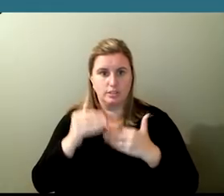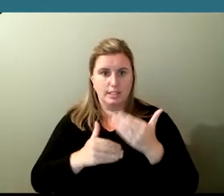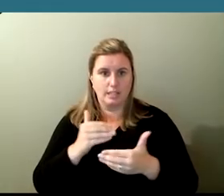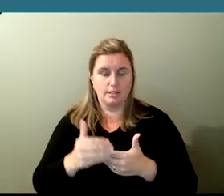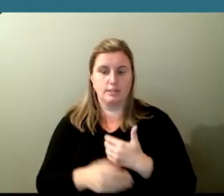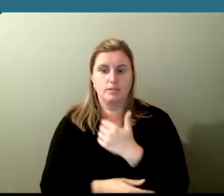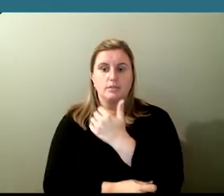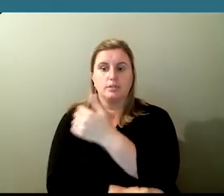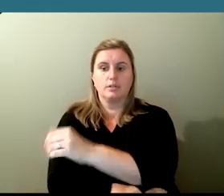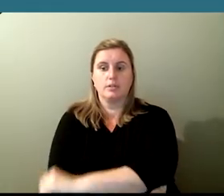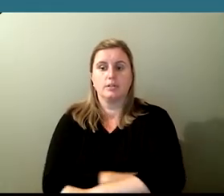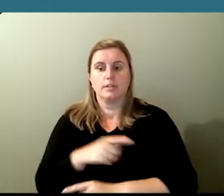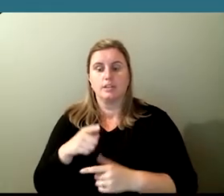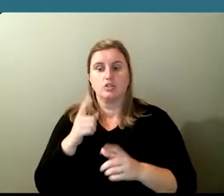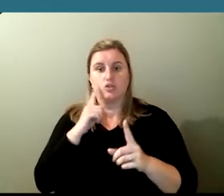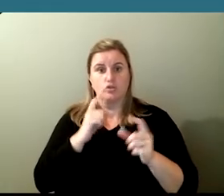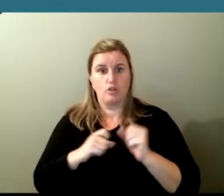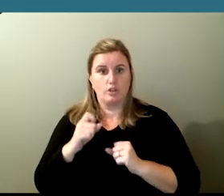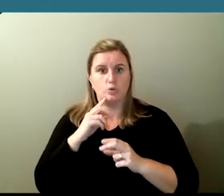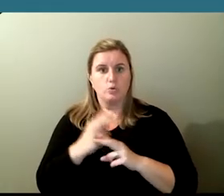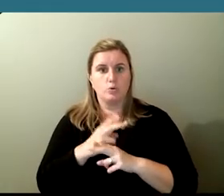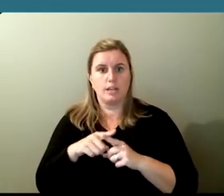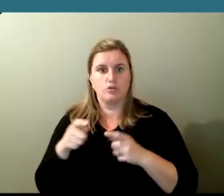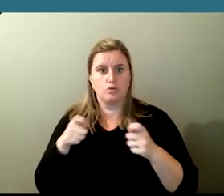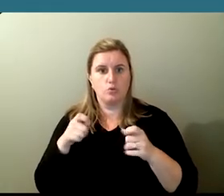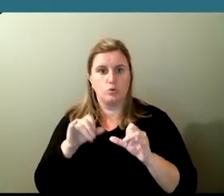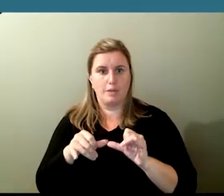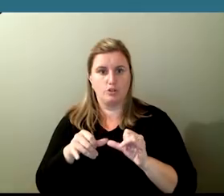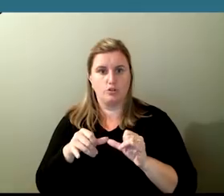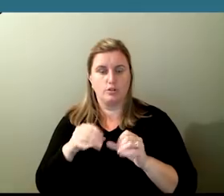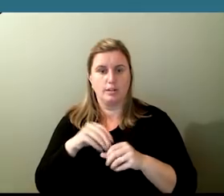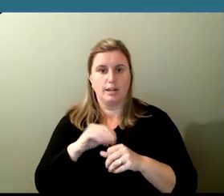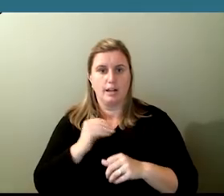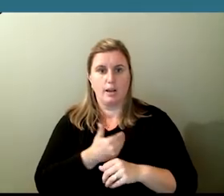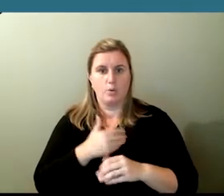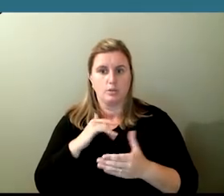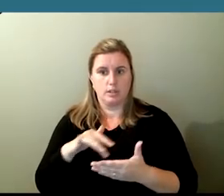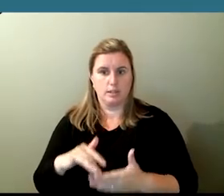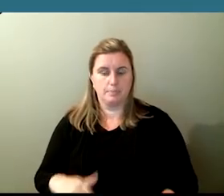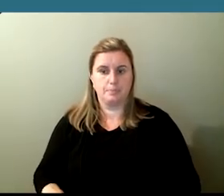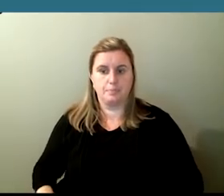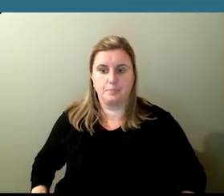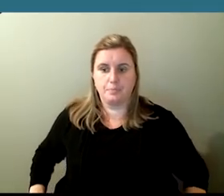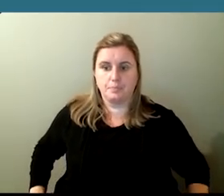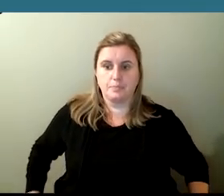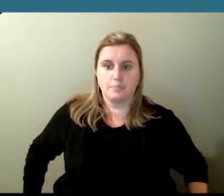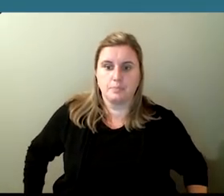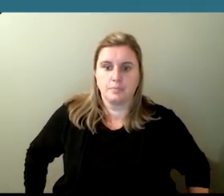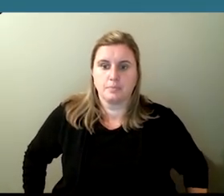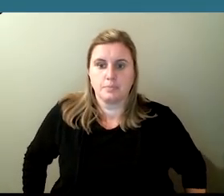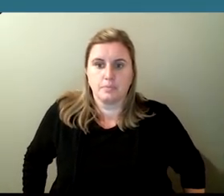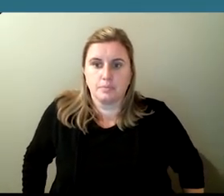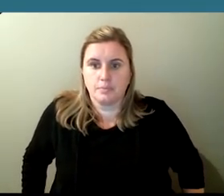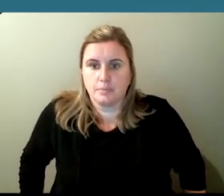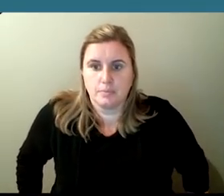this specific strategy was used as a control measure in our study. There was counterbalancing